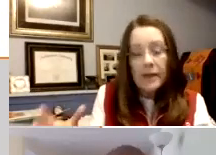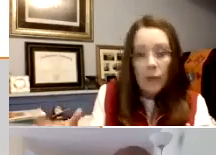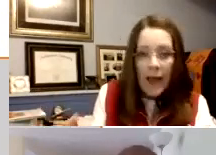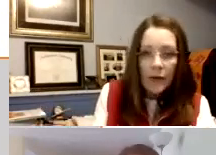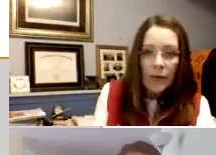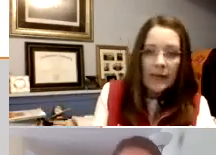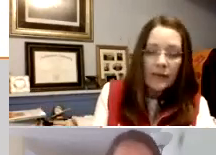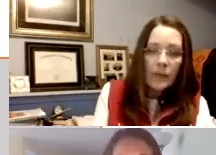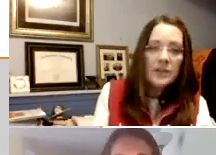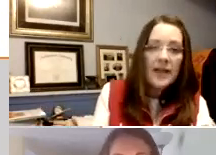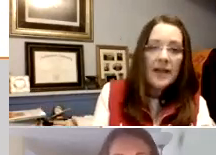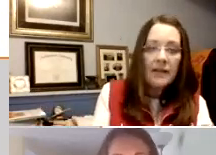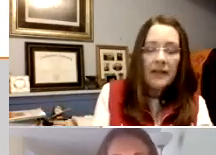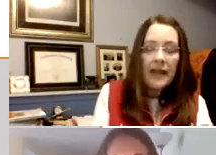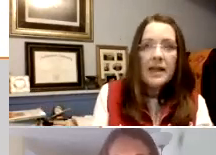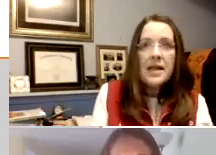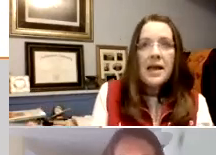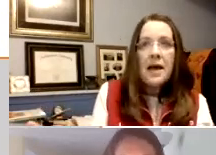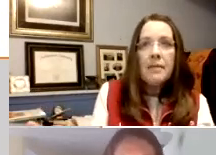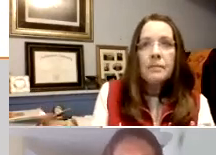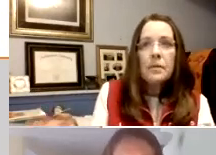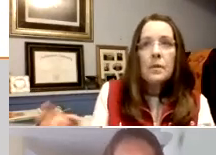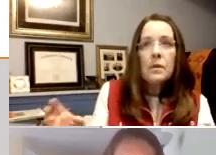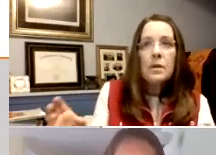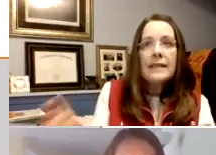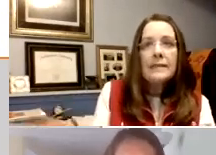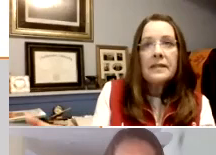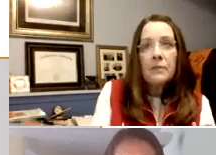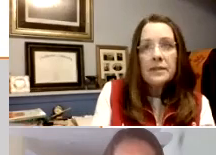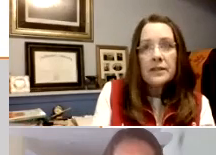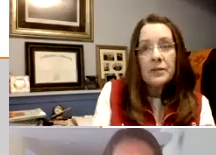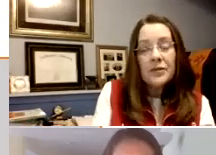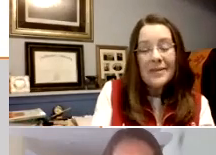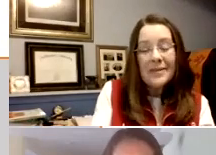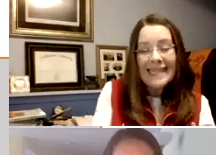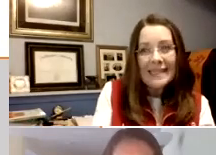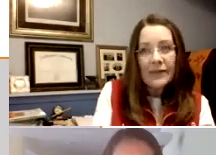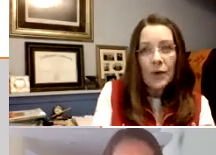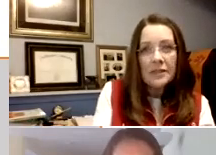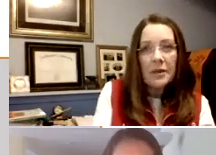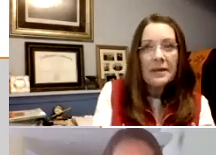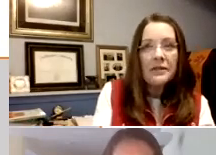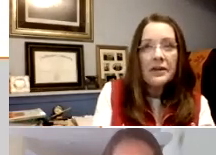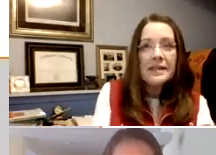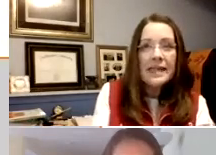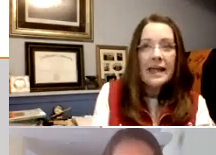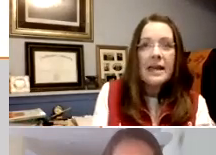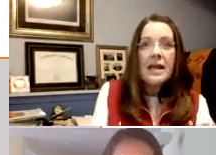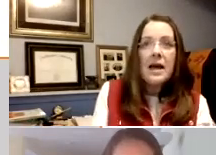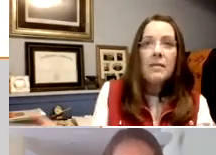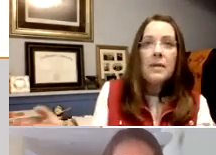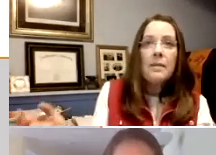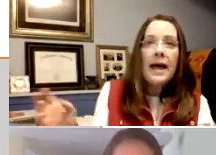open their eyes wide, or when there's not enough light. Except in the most extreme circumstances, of course. You're probably tired of hearing me say